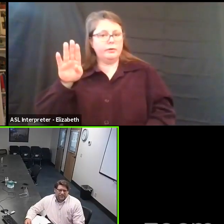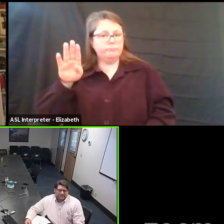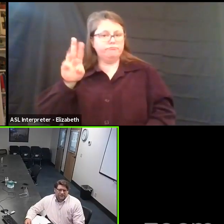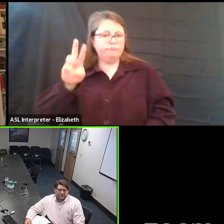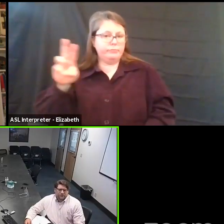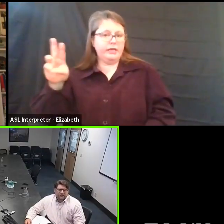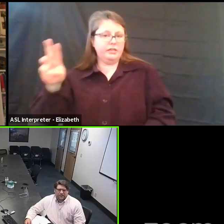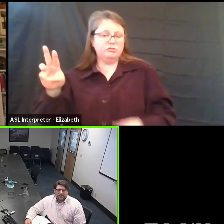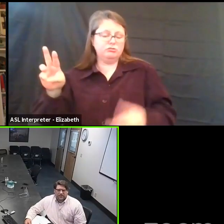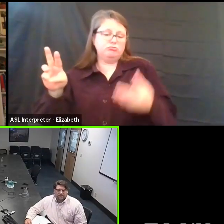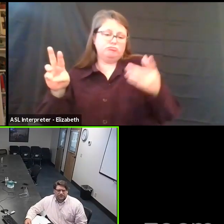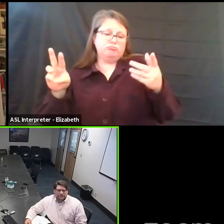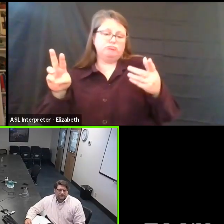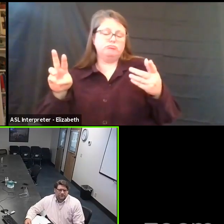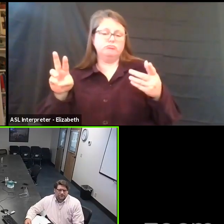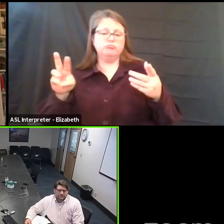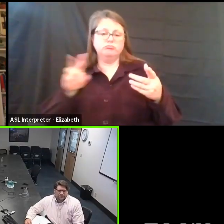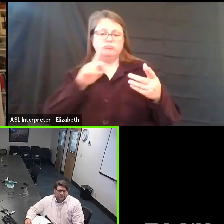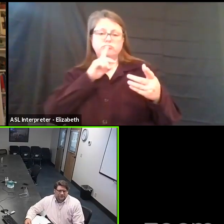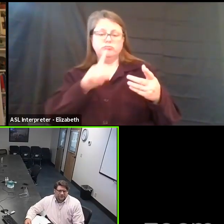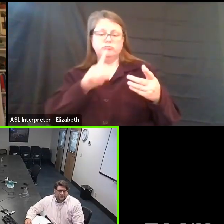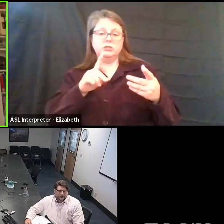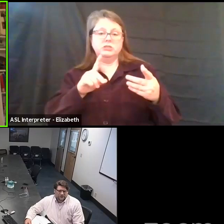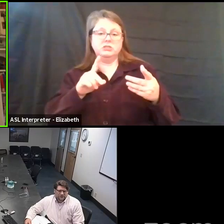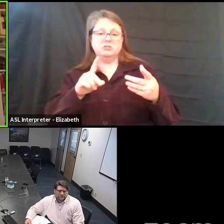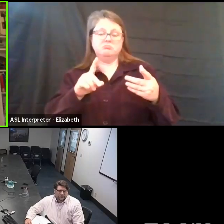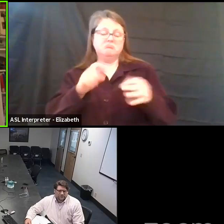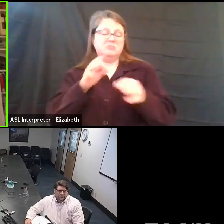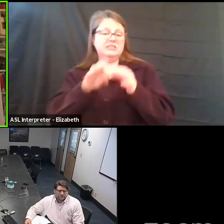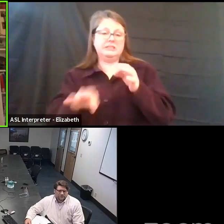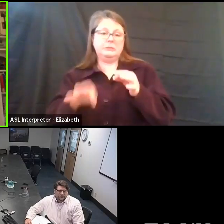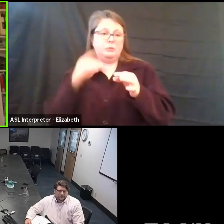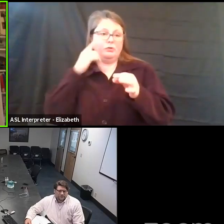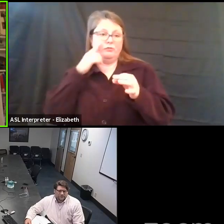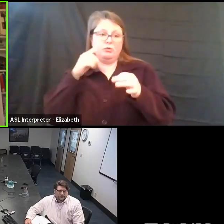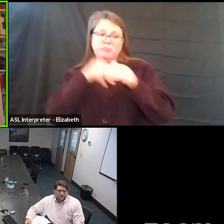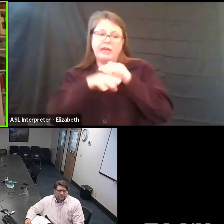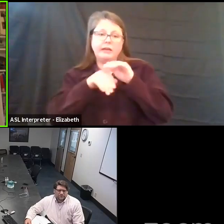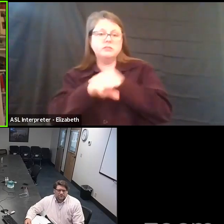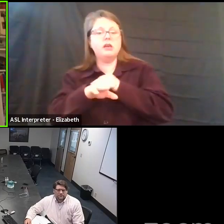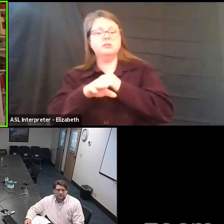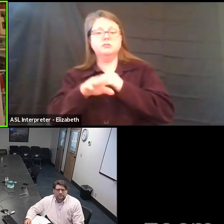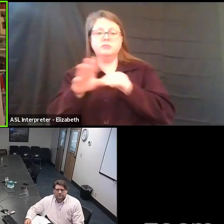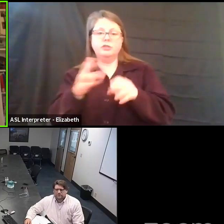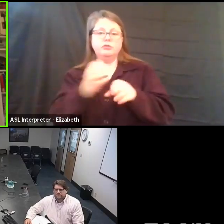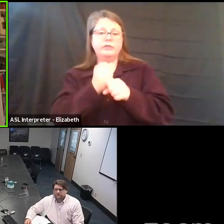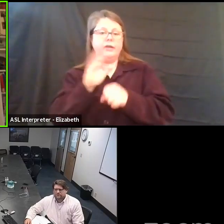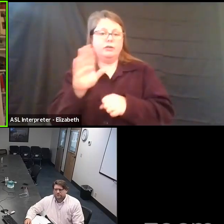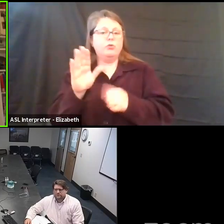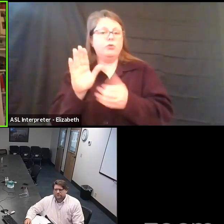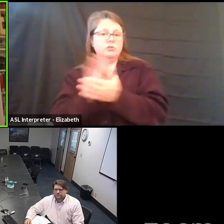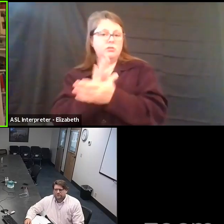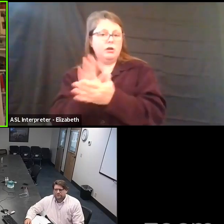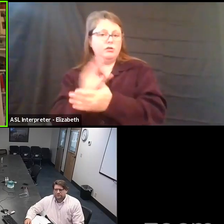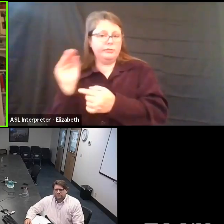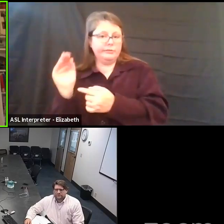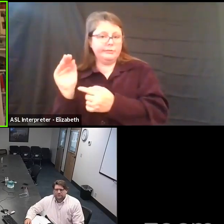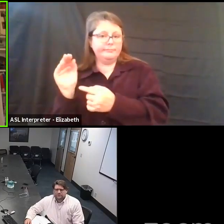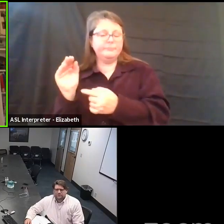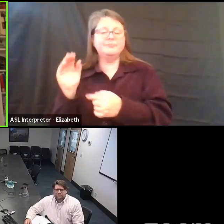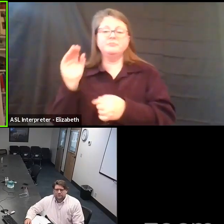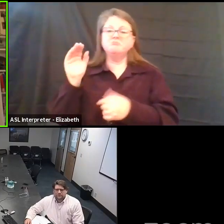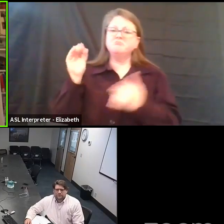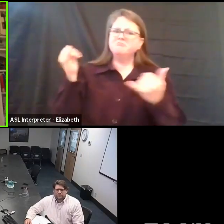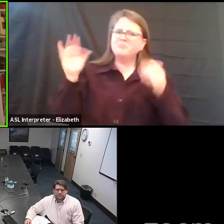making it very easy to obtain your documents. Wonderful. So not to worry if you don't know where those documents